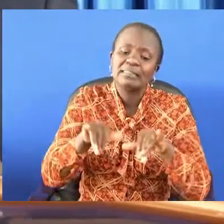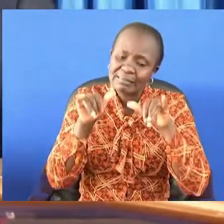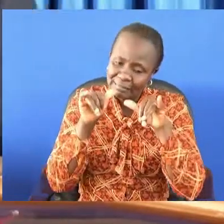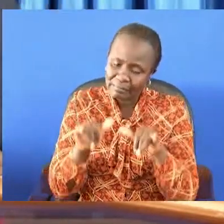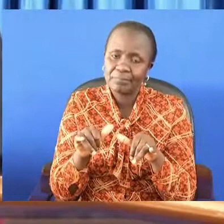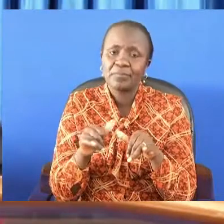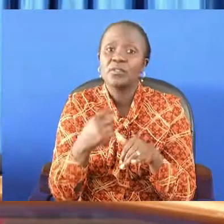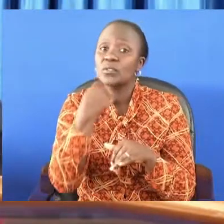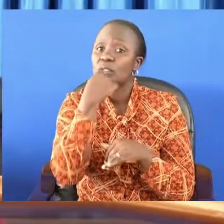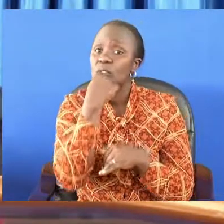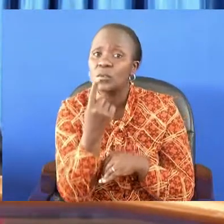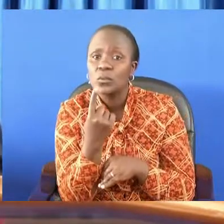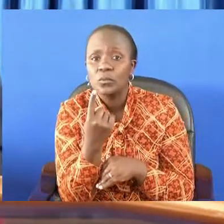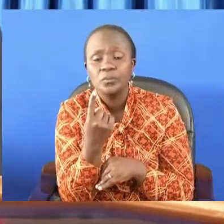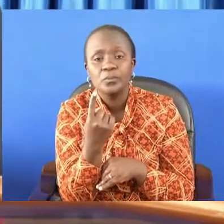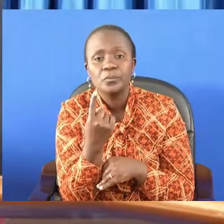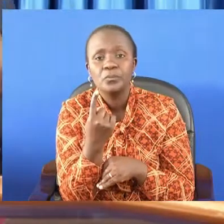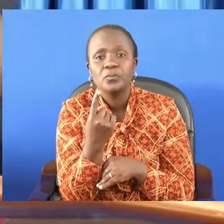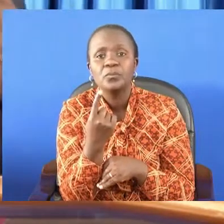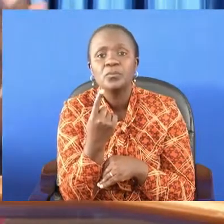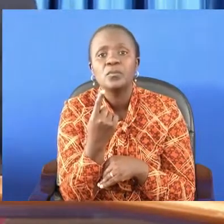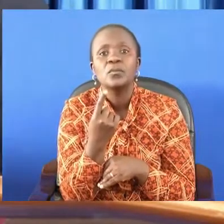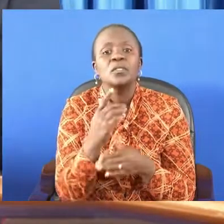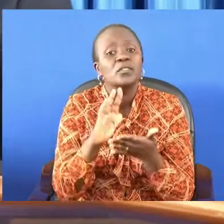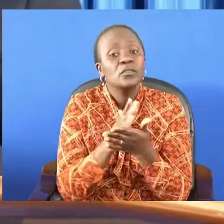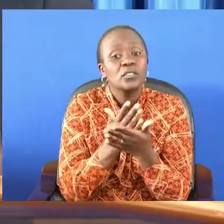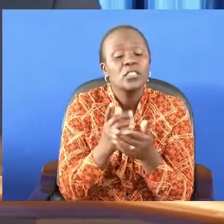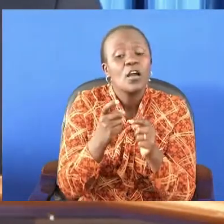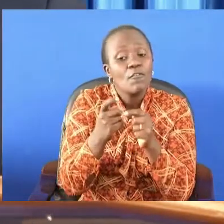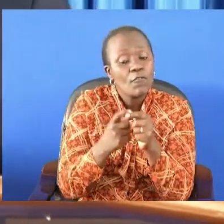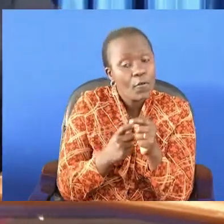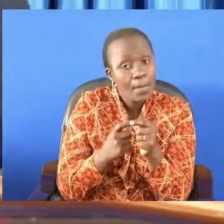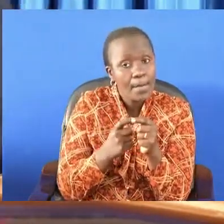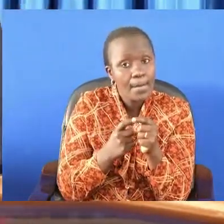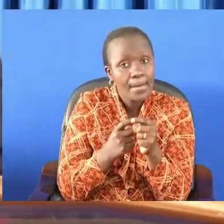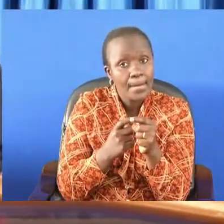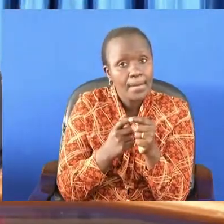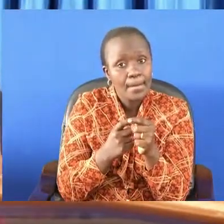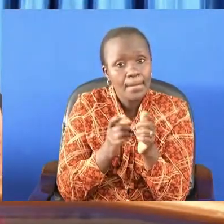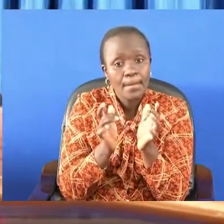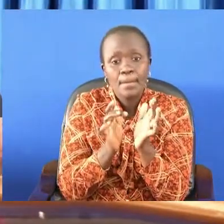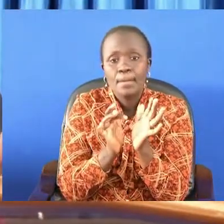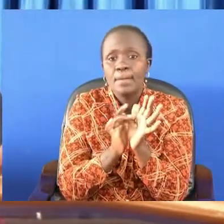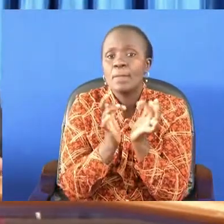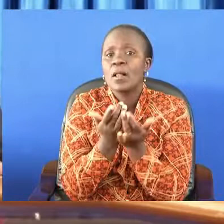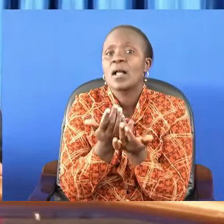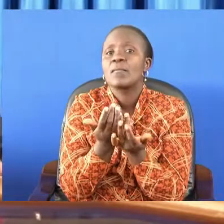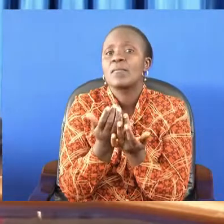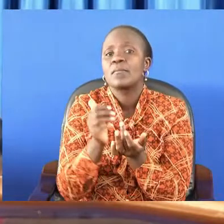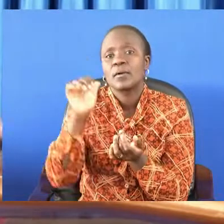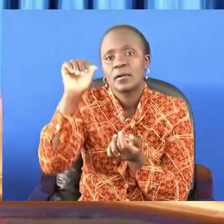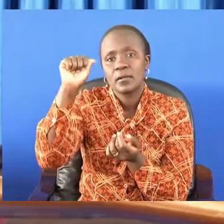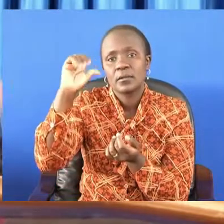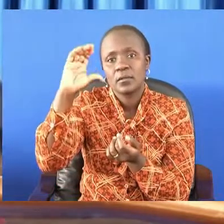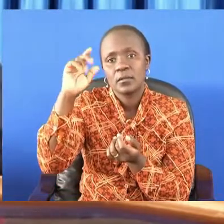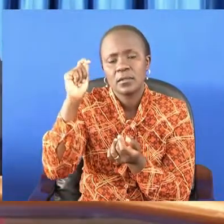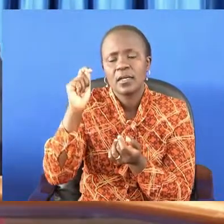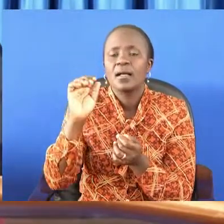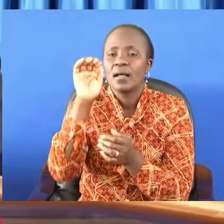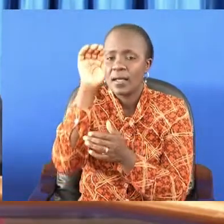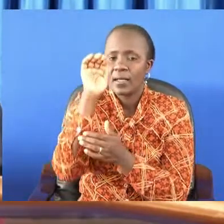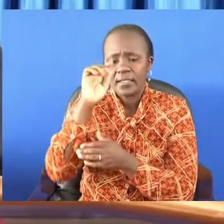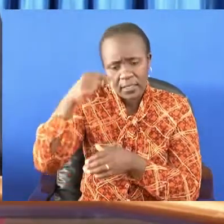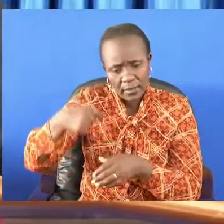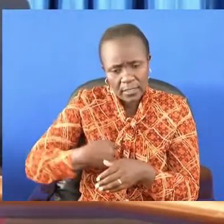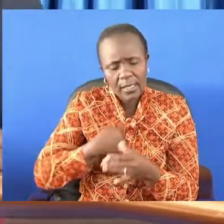down. So we want to share from the book of Acts and ask